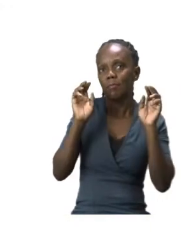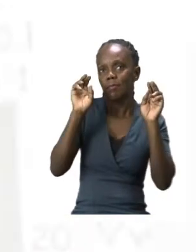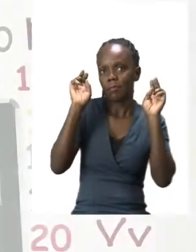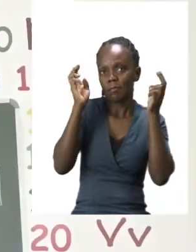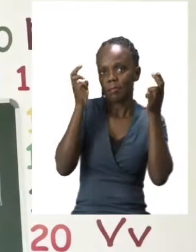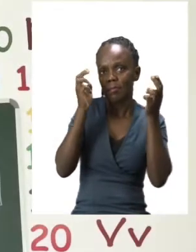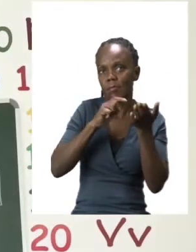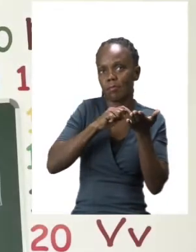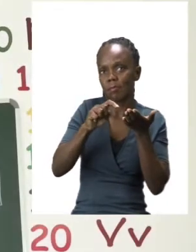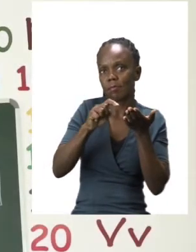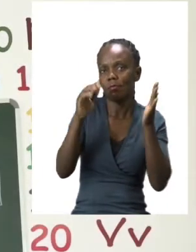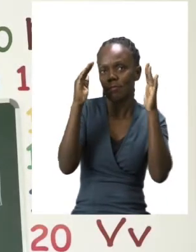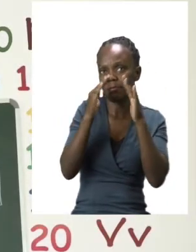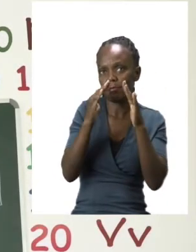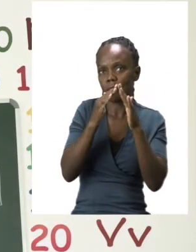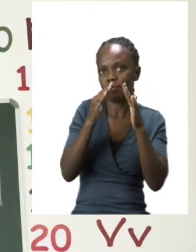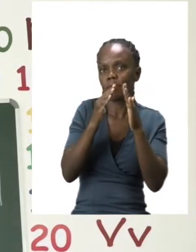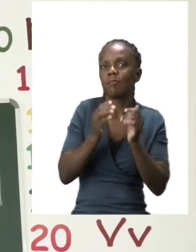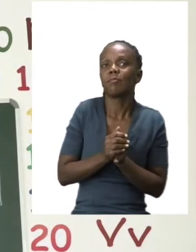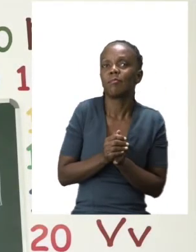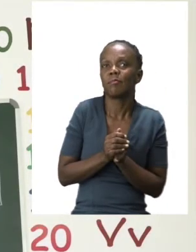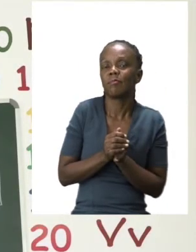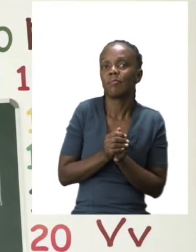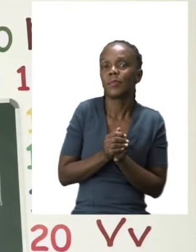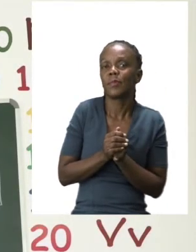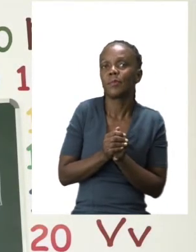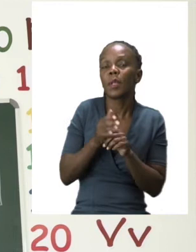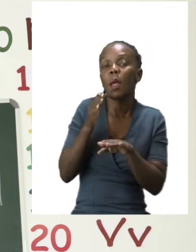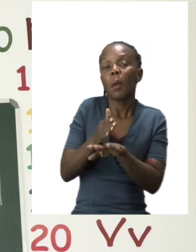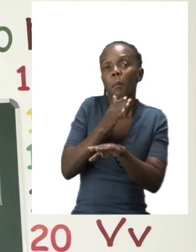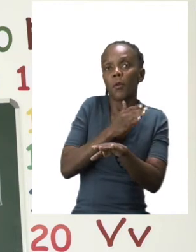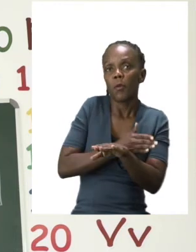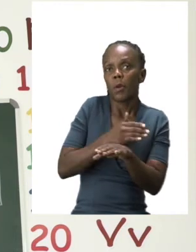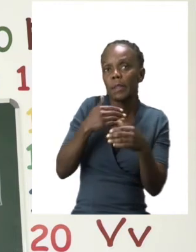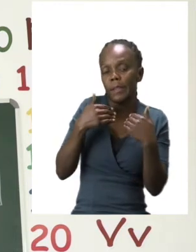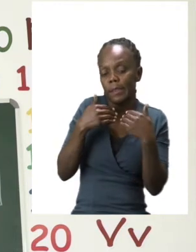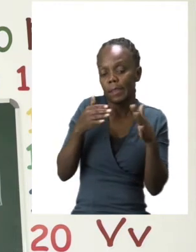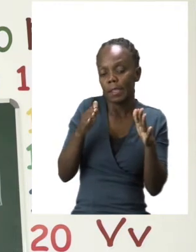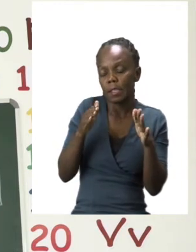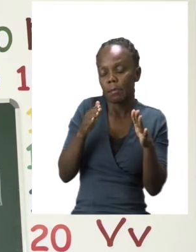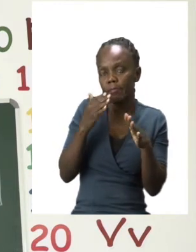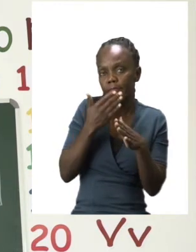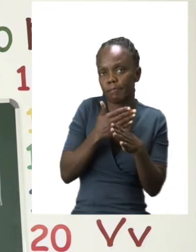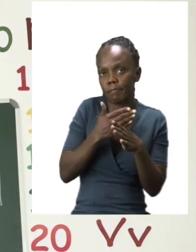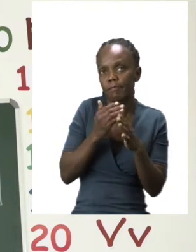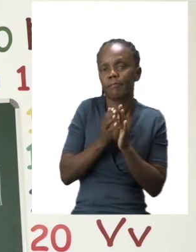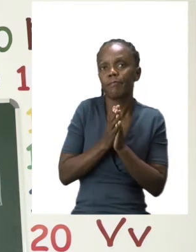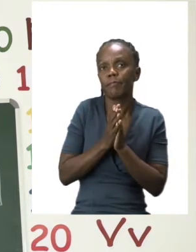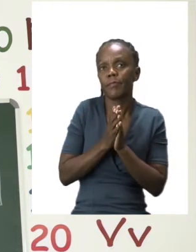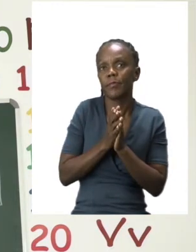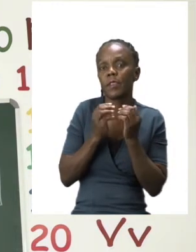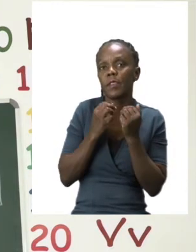is houses. And before we get into any lessons, boys and girls, it's very important for